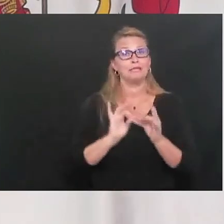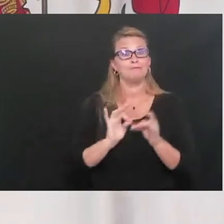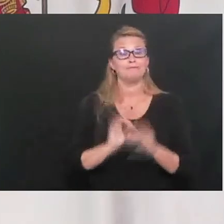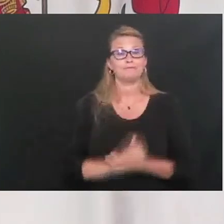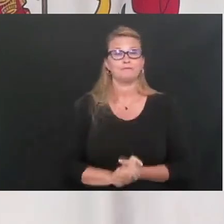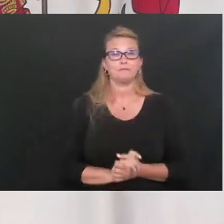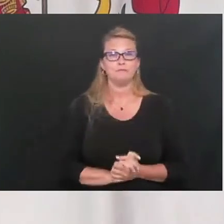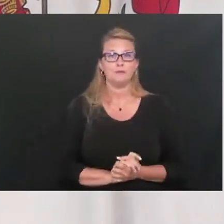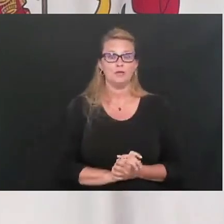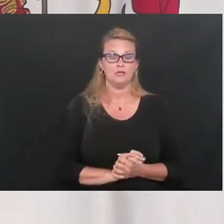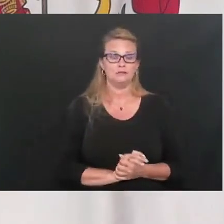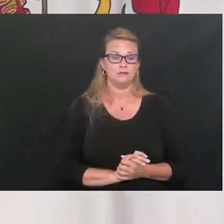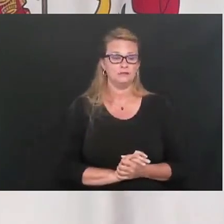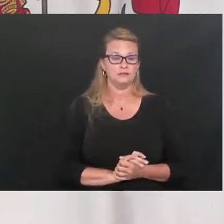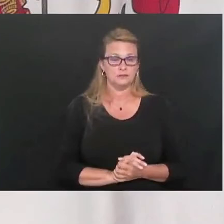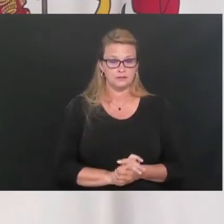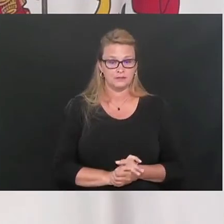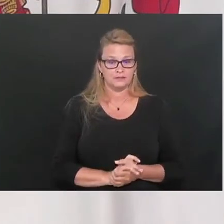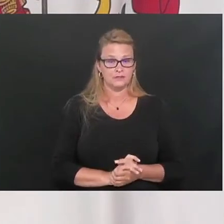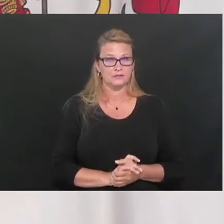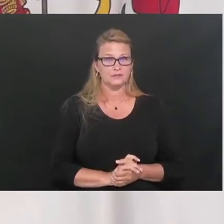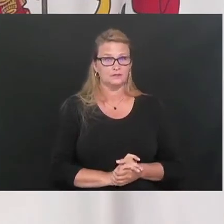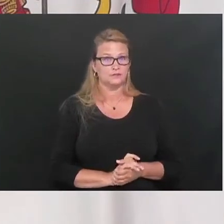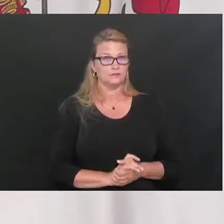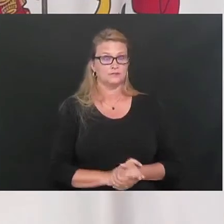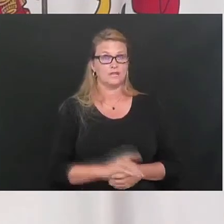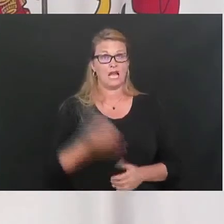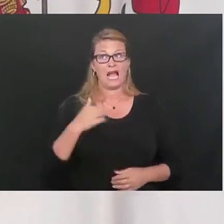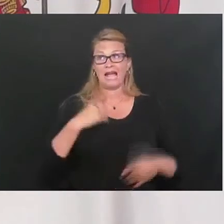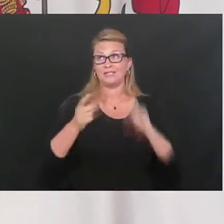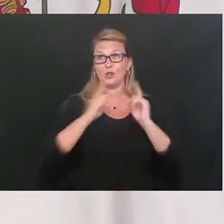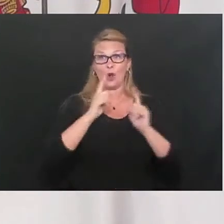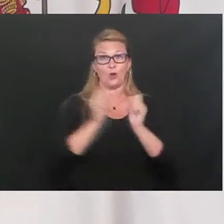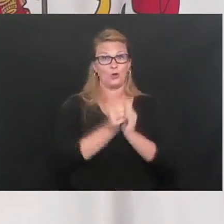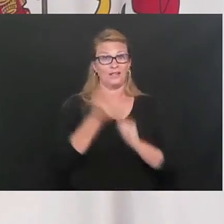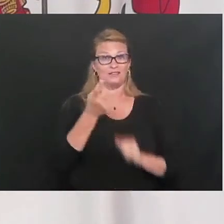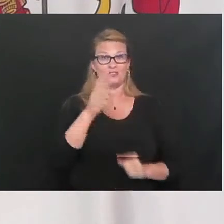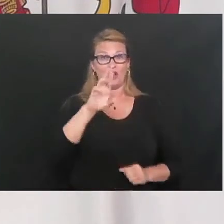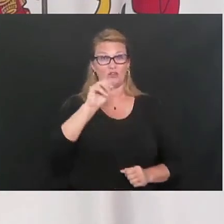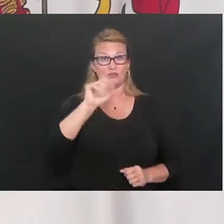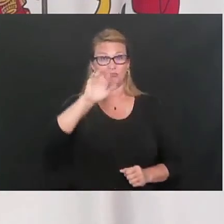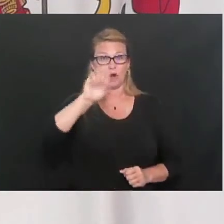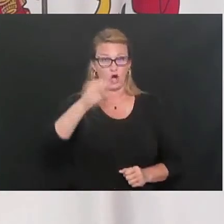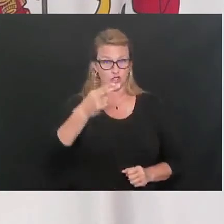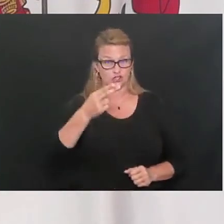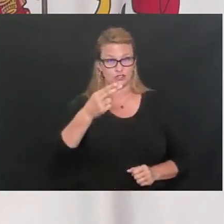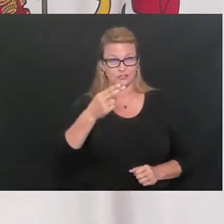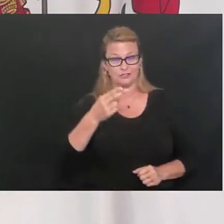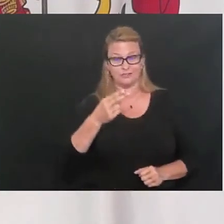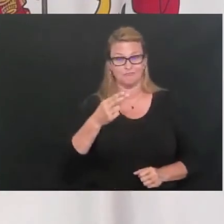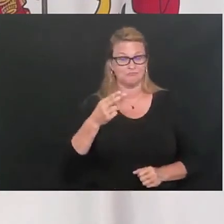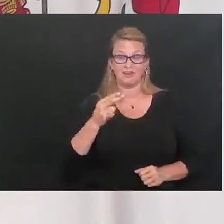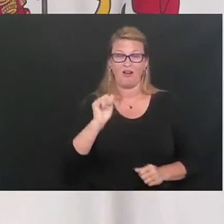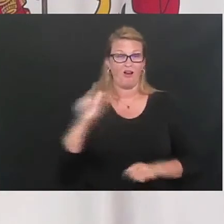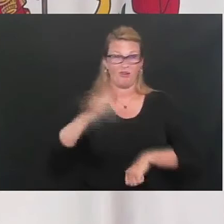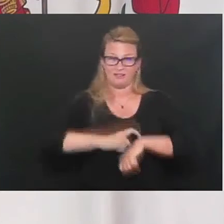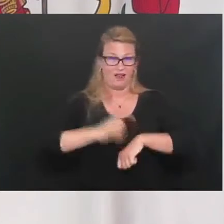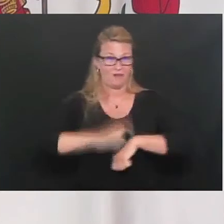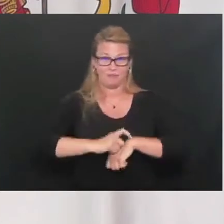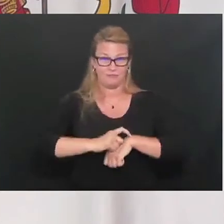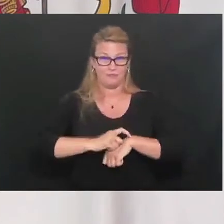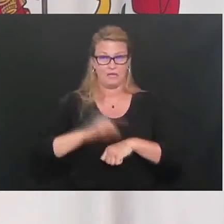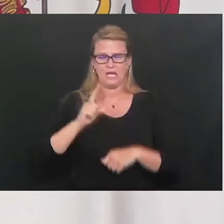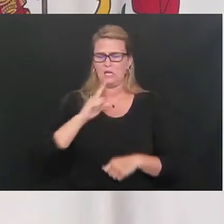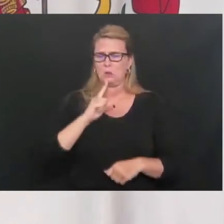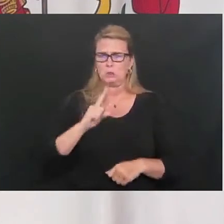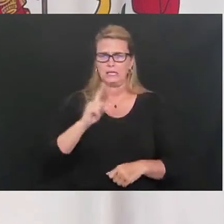talk to him nonstop. You know, Clay Marsh, Dr. Clay Marsh, is an incredible